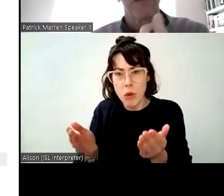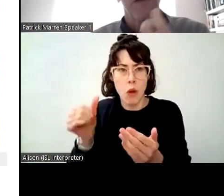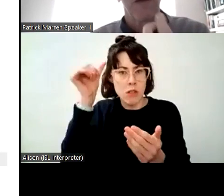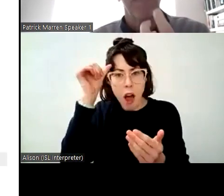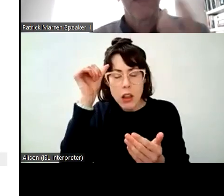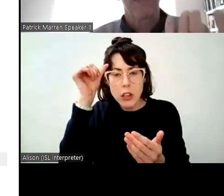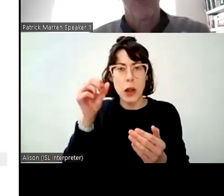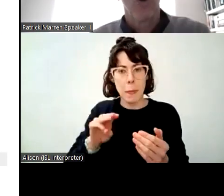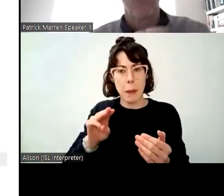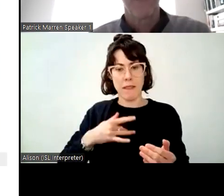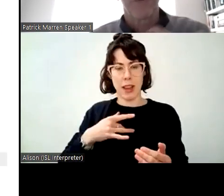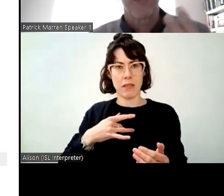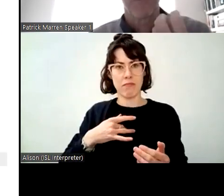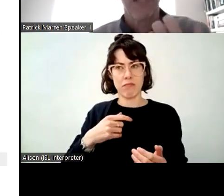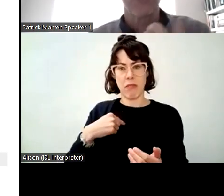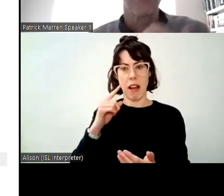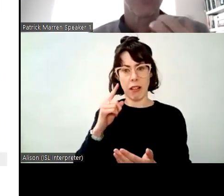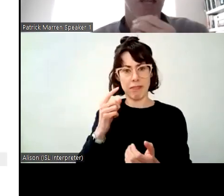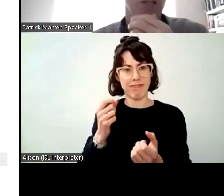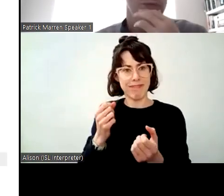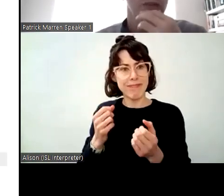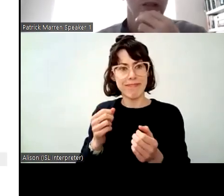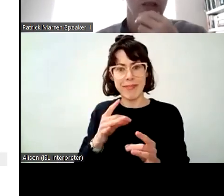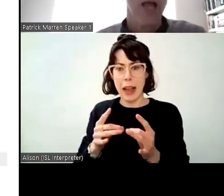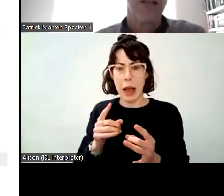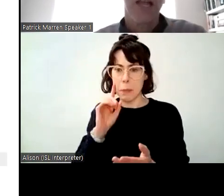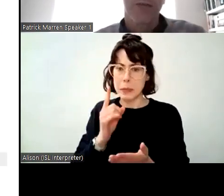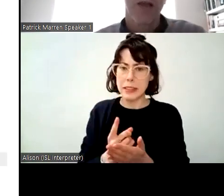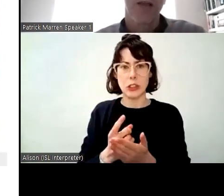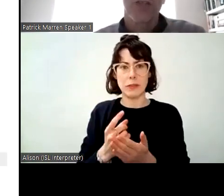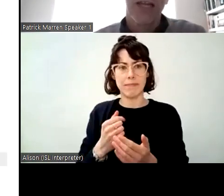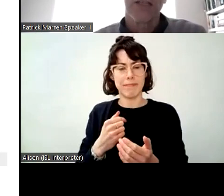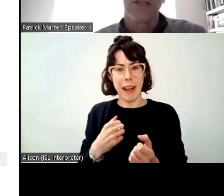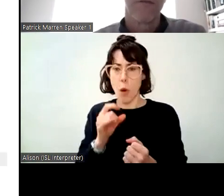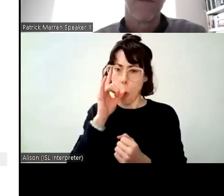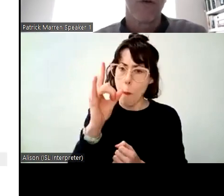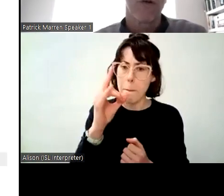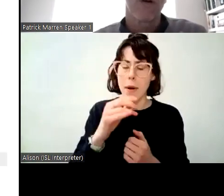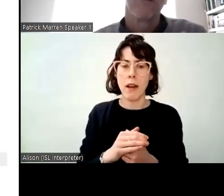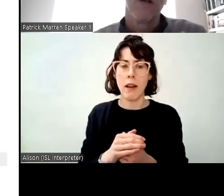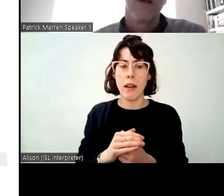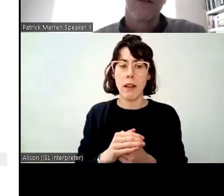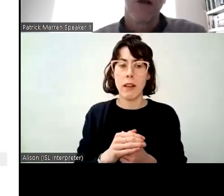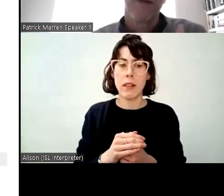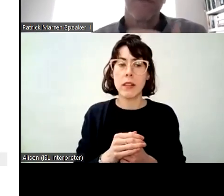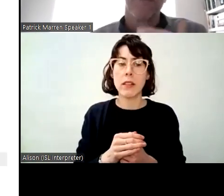give people a feeling of hope and participation in change, and act as a channel